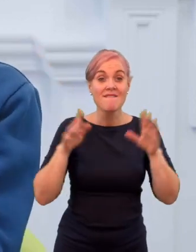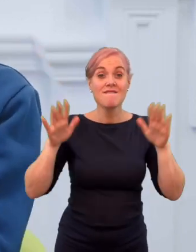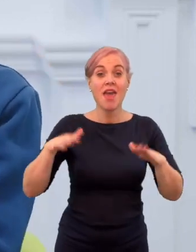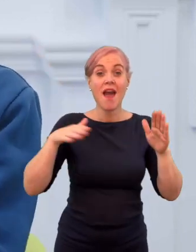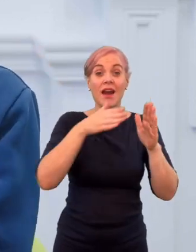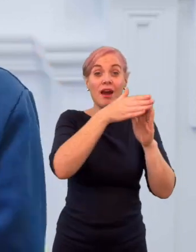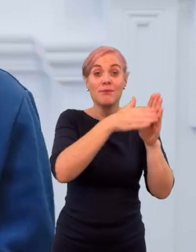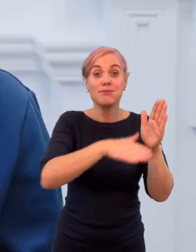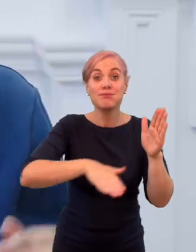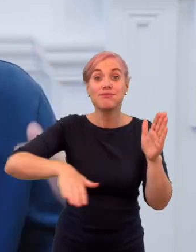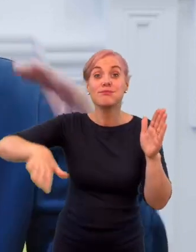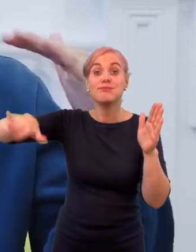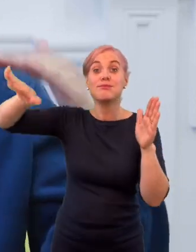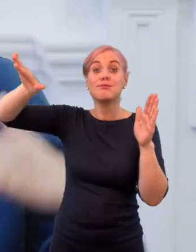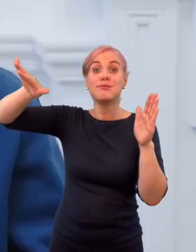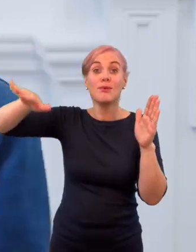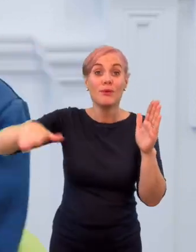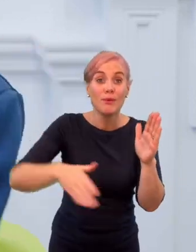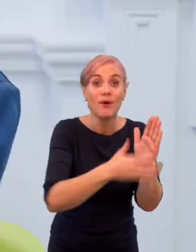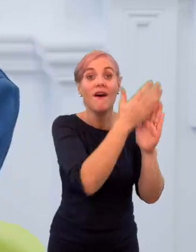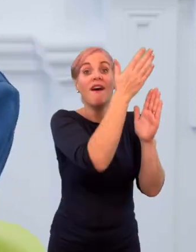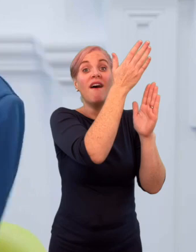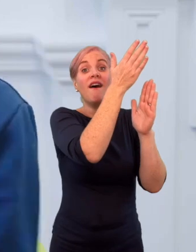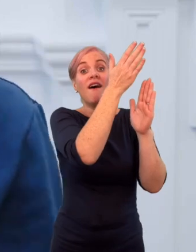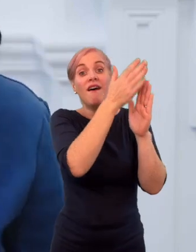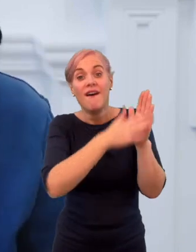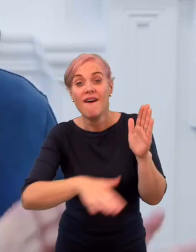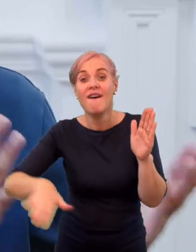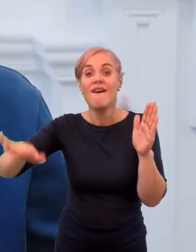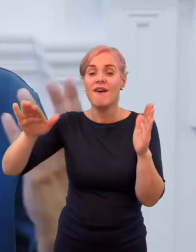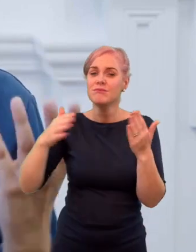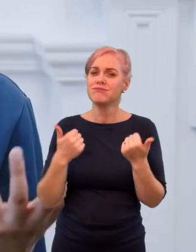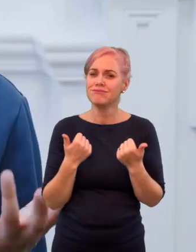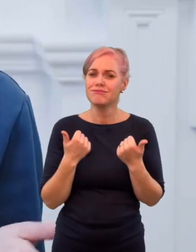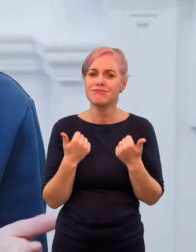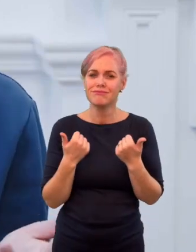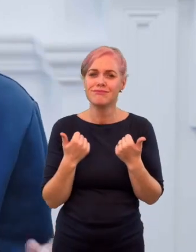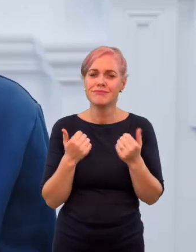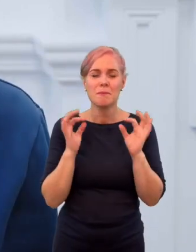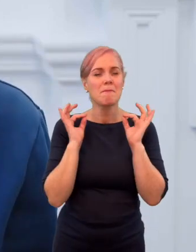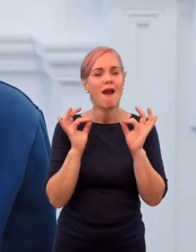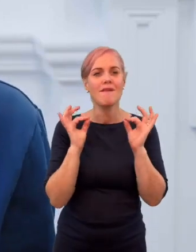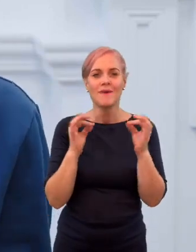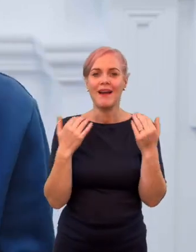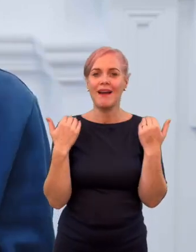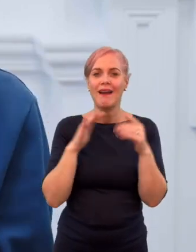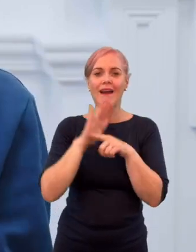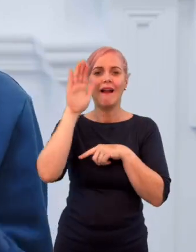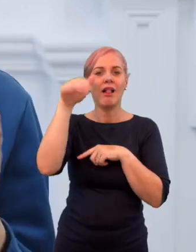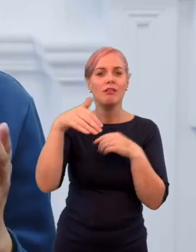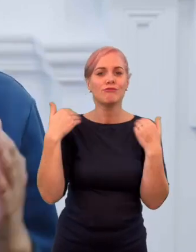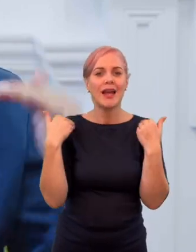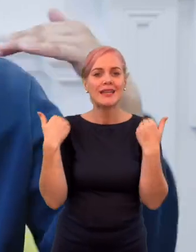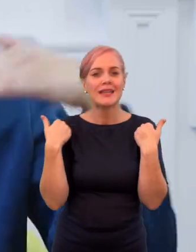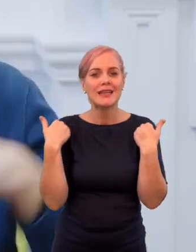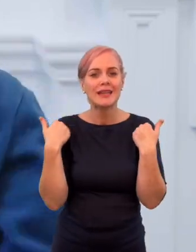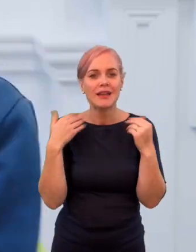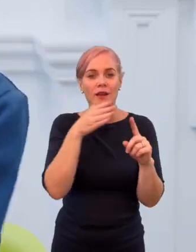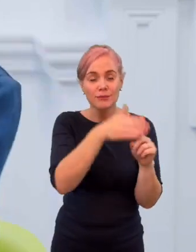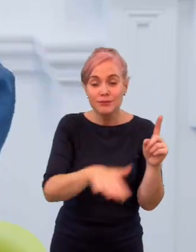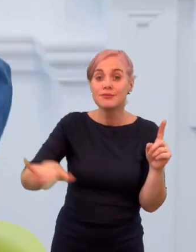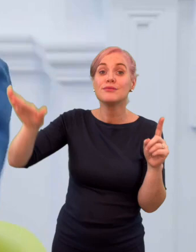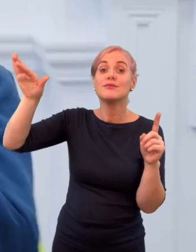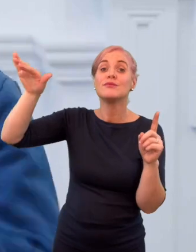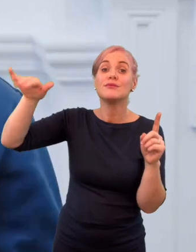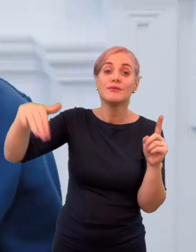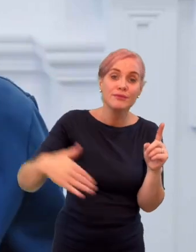flying almost. And so there's that big momentum and then there's a drop, and it works perfectly for hill training. So when there's hill training, you obviously go up the